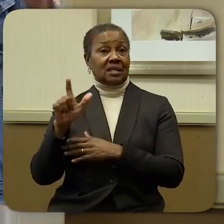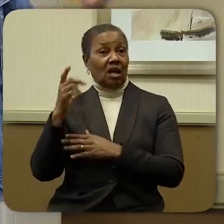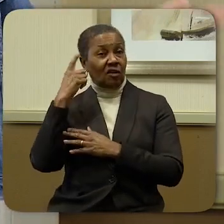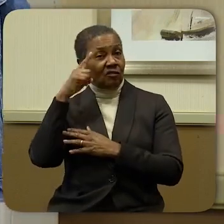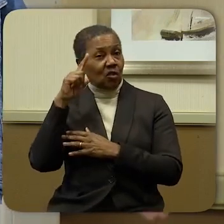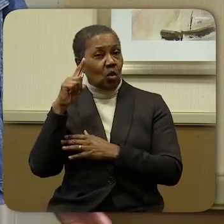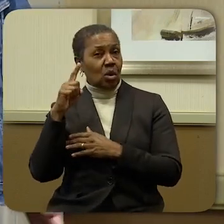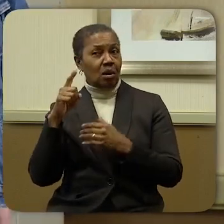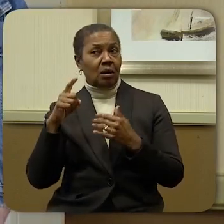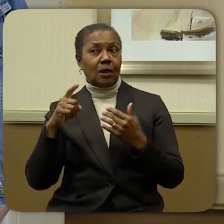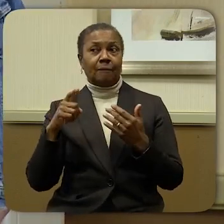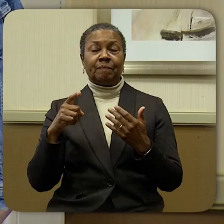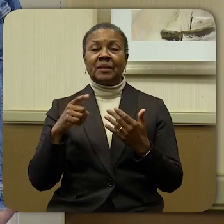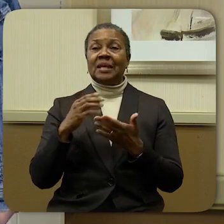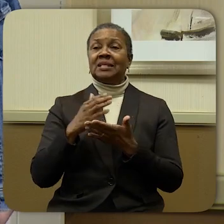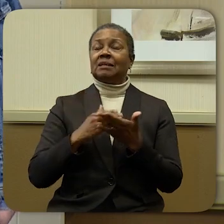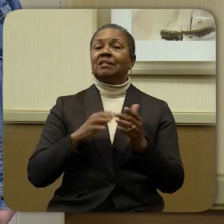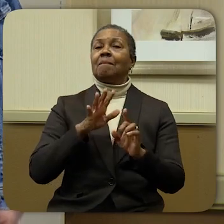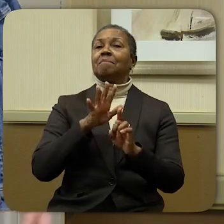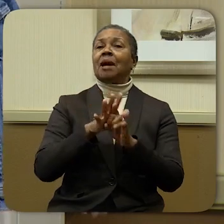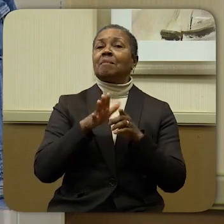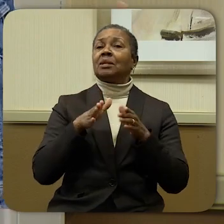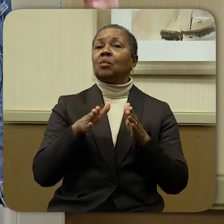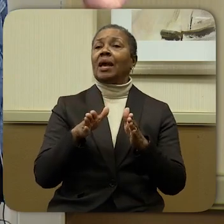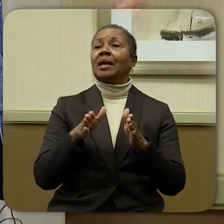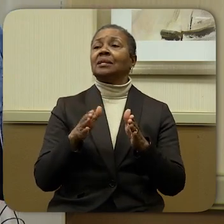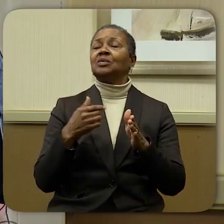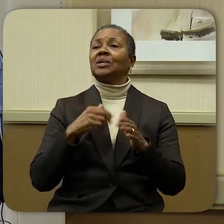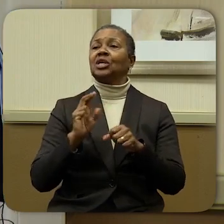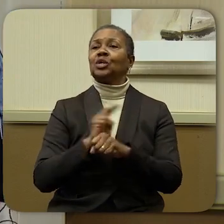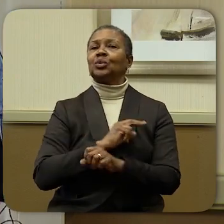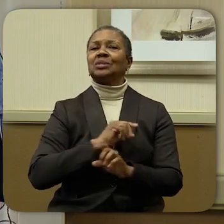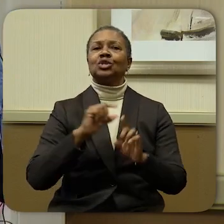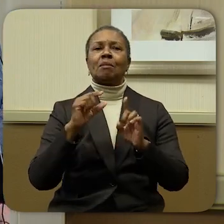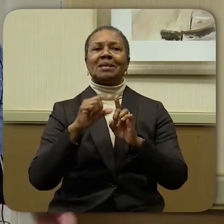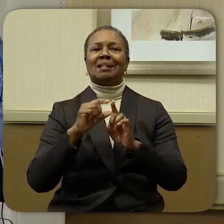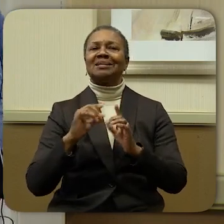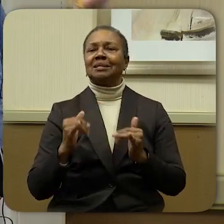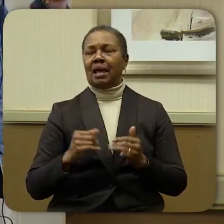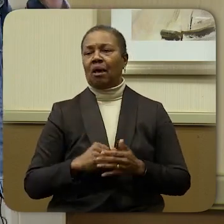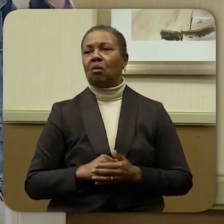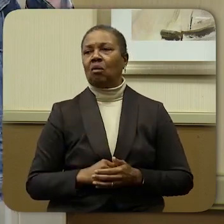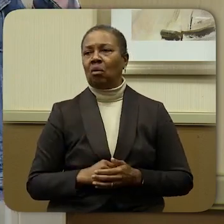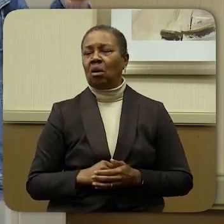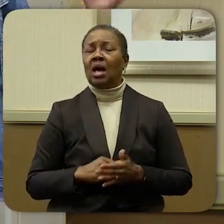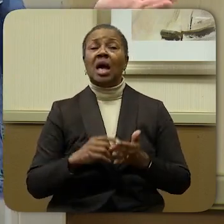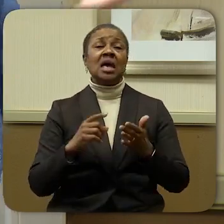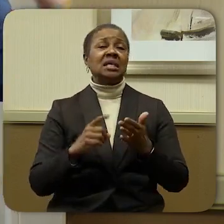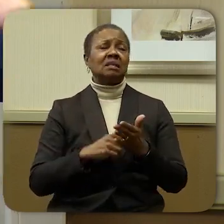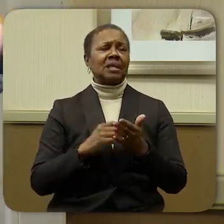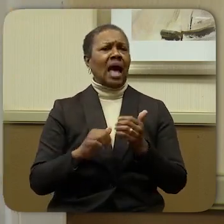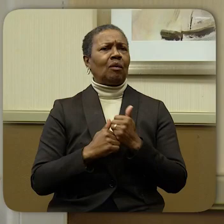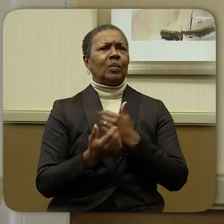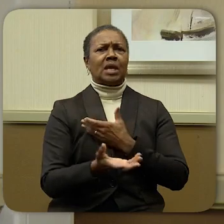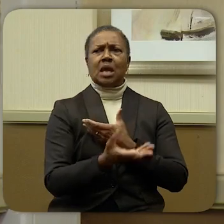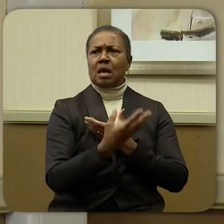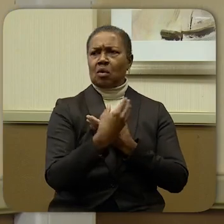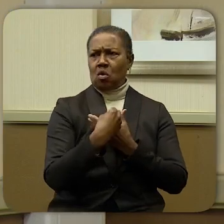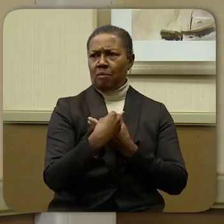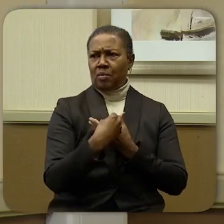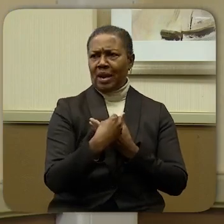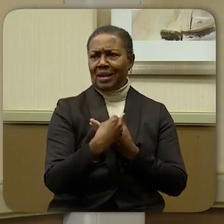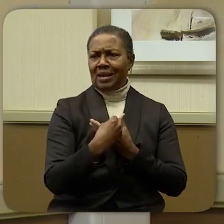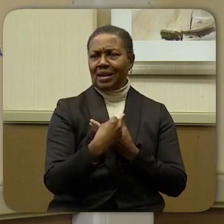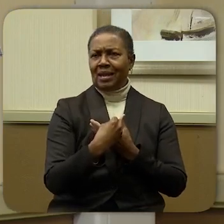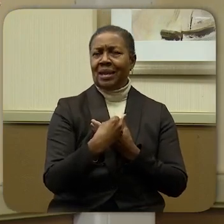for some of the popular ways that we use terminology now. So sometimes it's how are we incorporating,